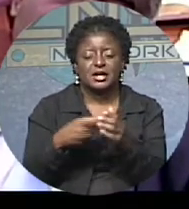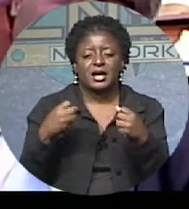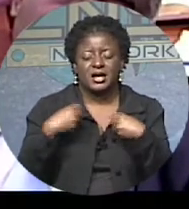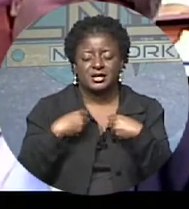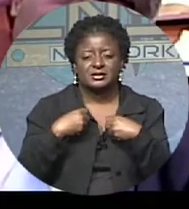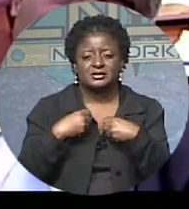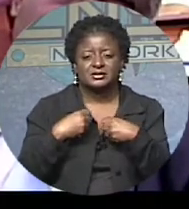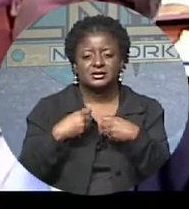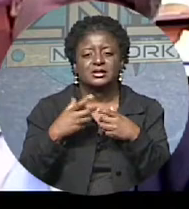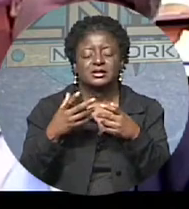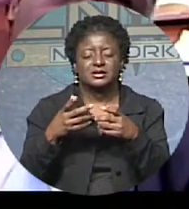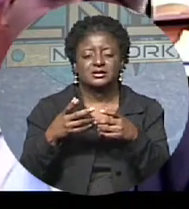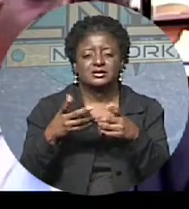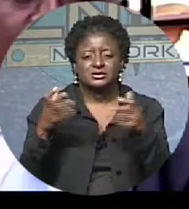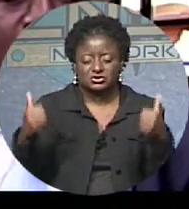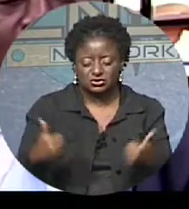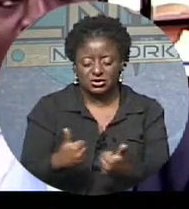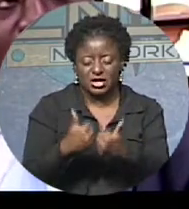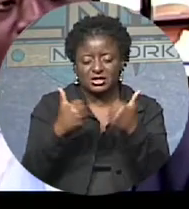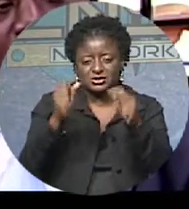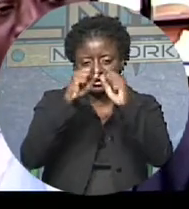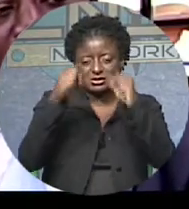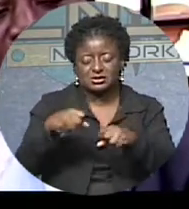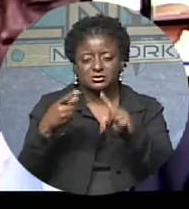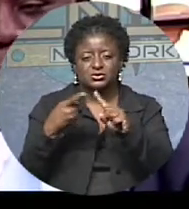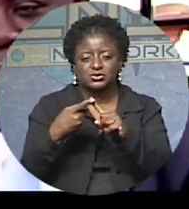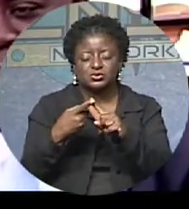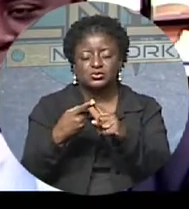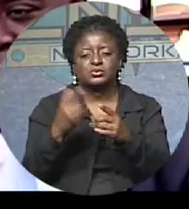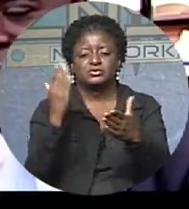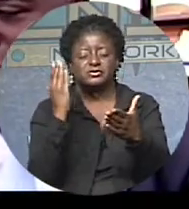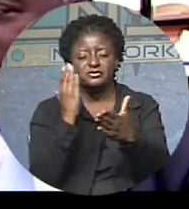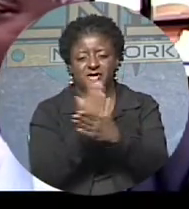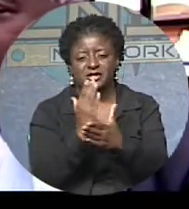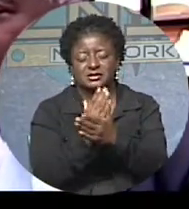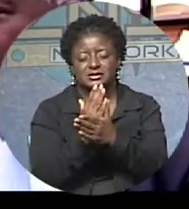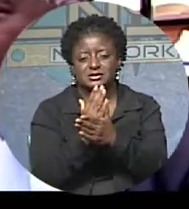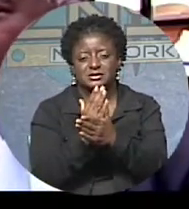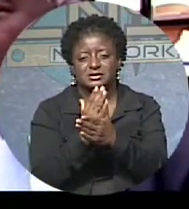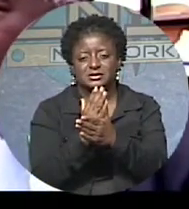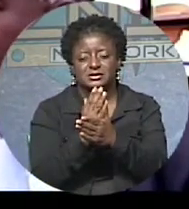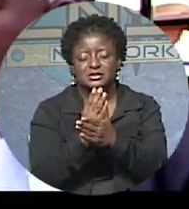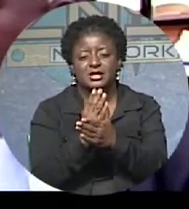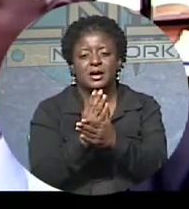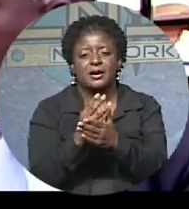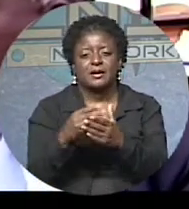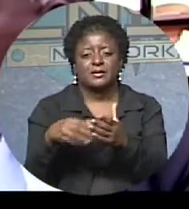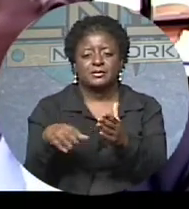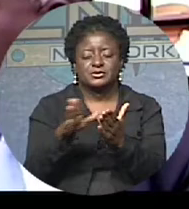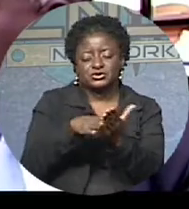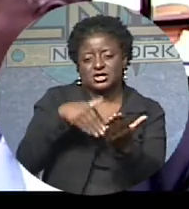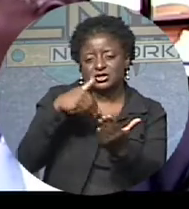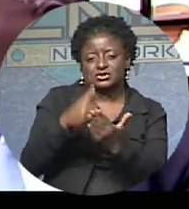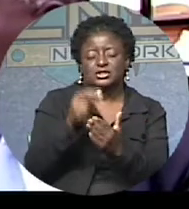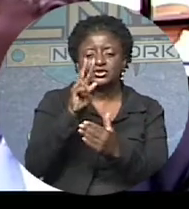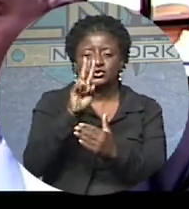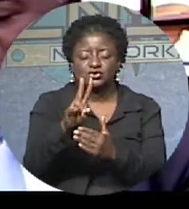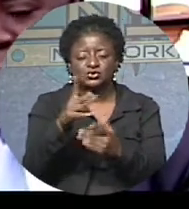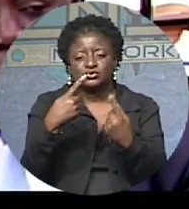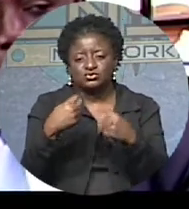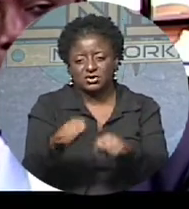double bookings of counsel and witnesses in courts. We invite the cooperation of judges and defense